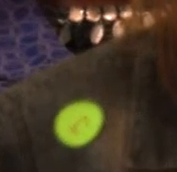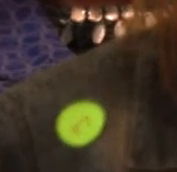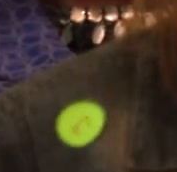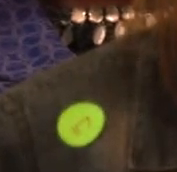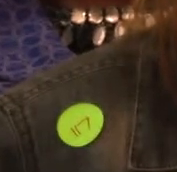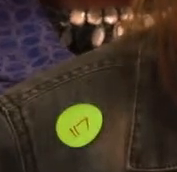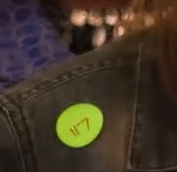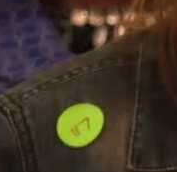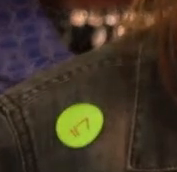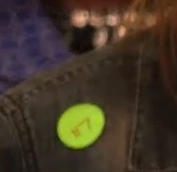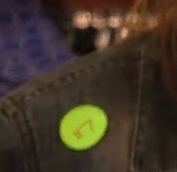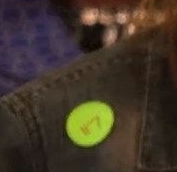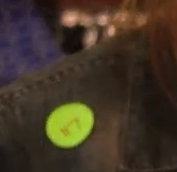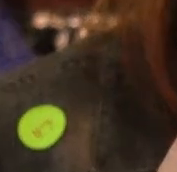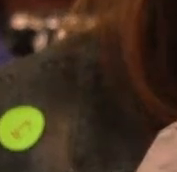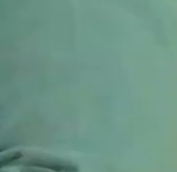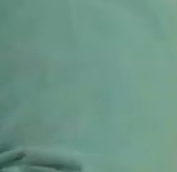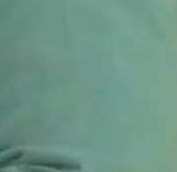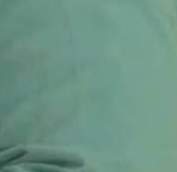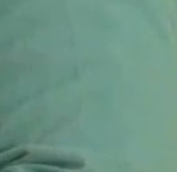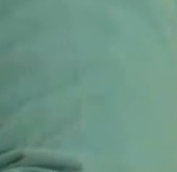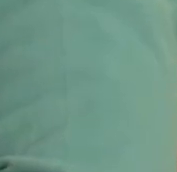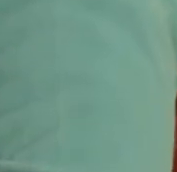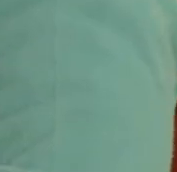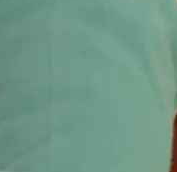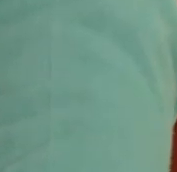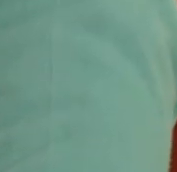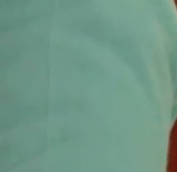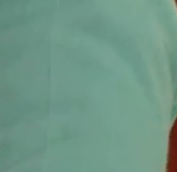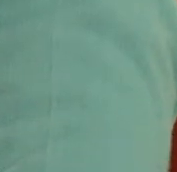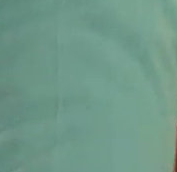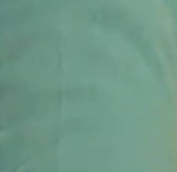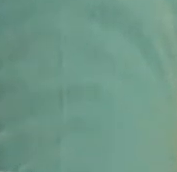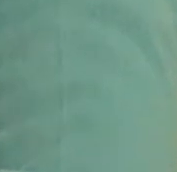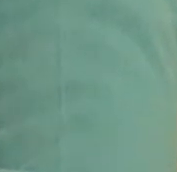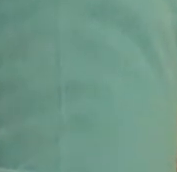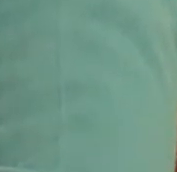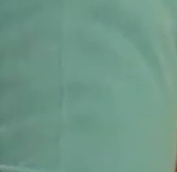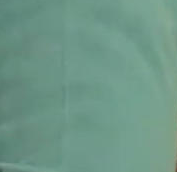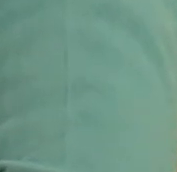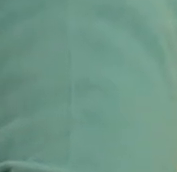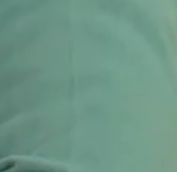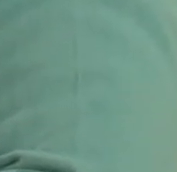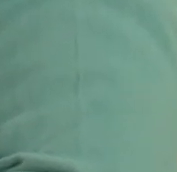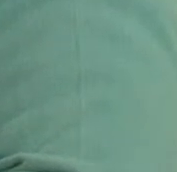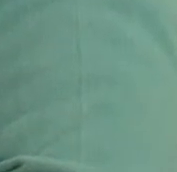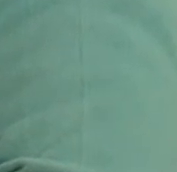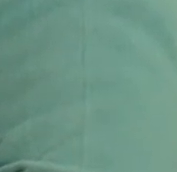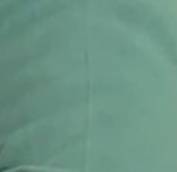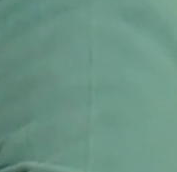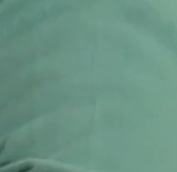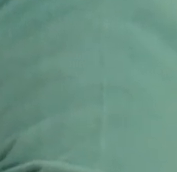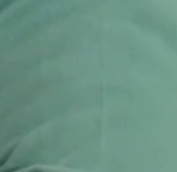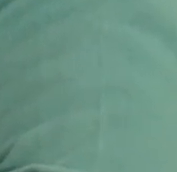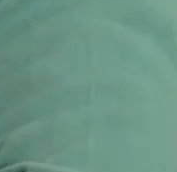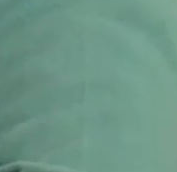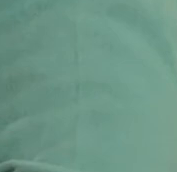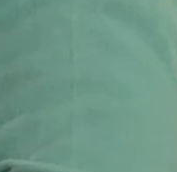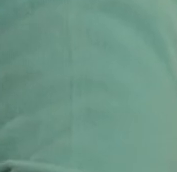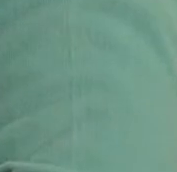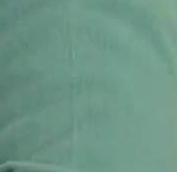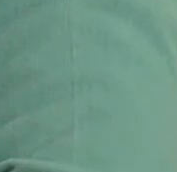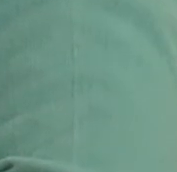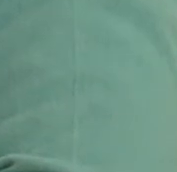a children who are disabled those children they are very much ridiculed they are also facing